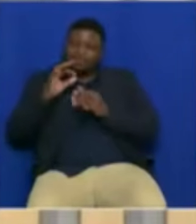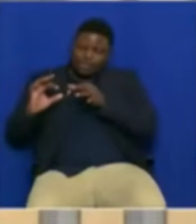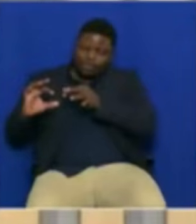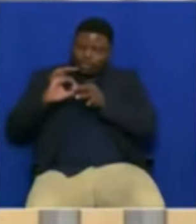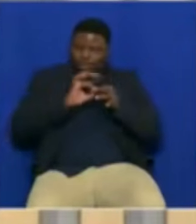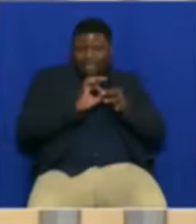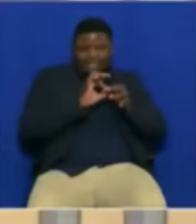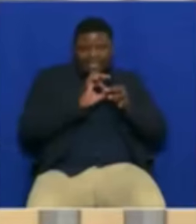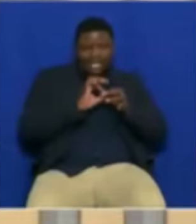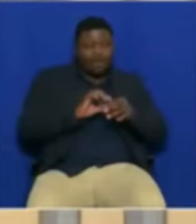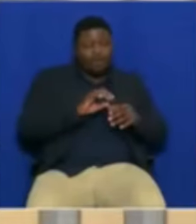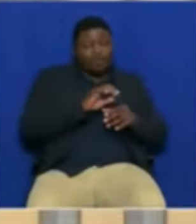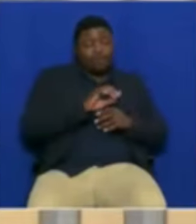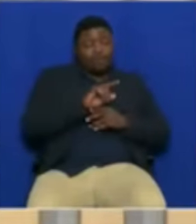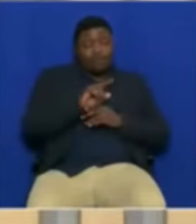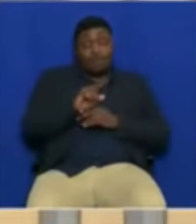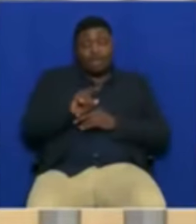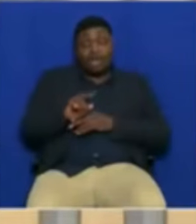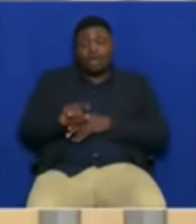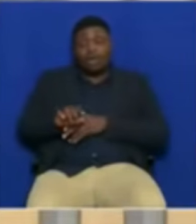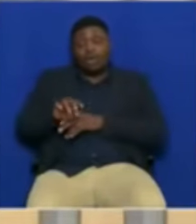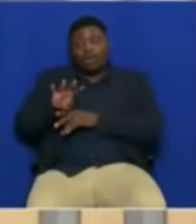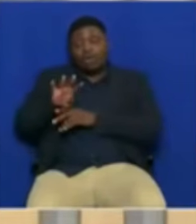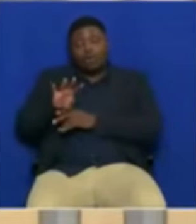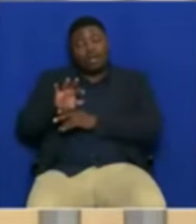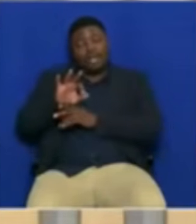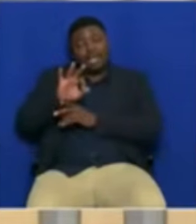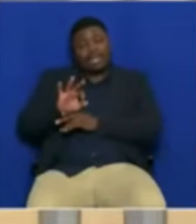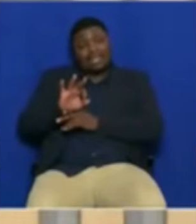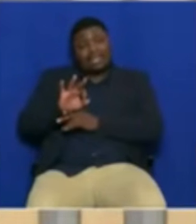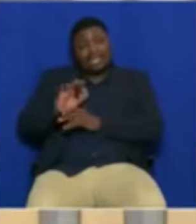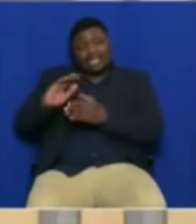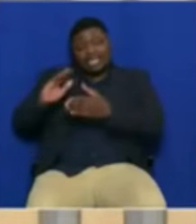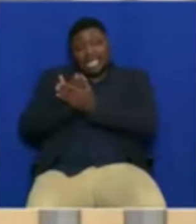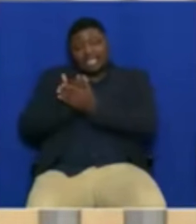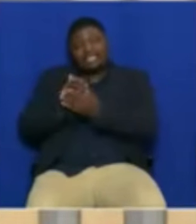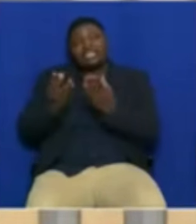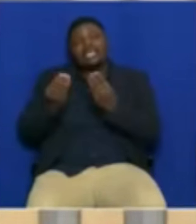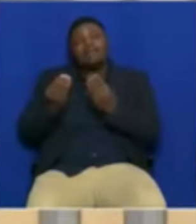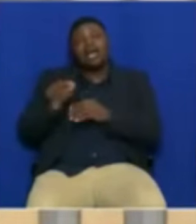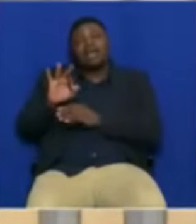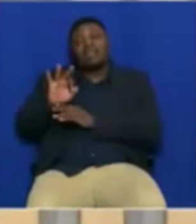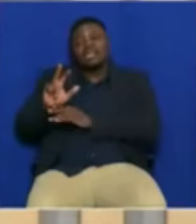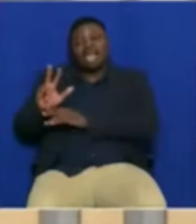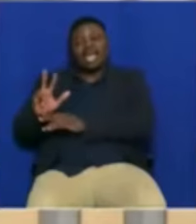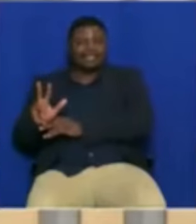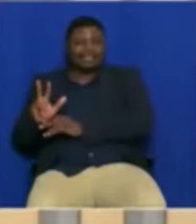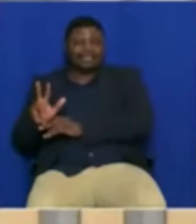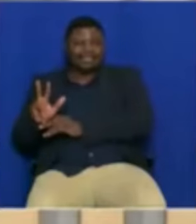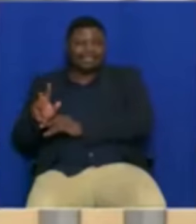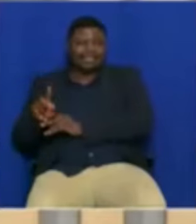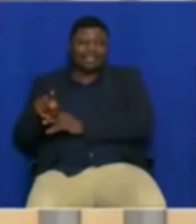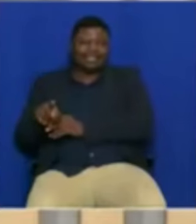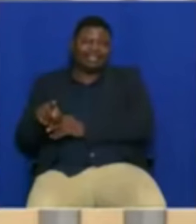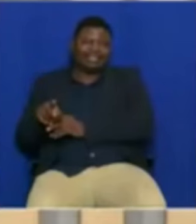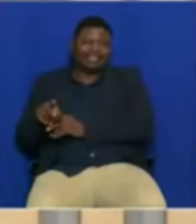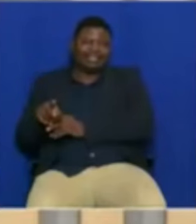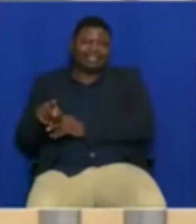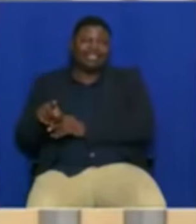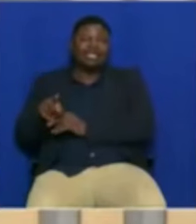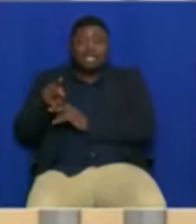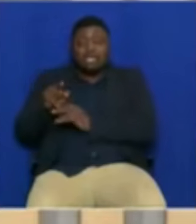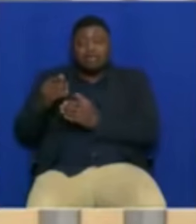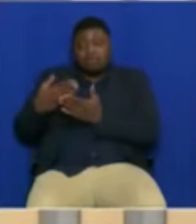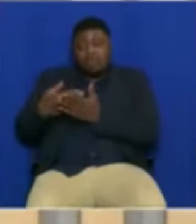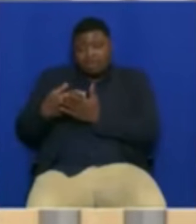So looking at this CAS, go to the station, I go to